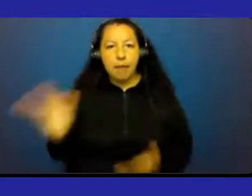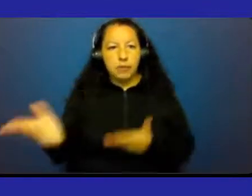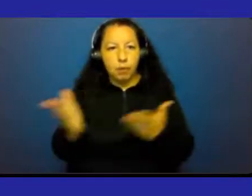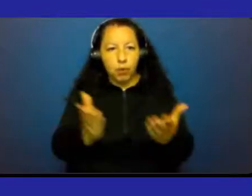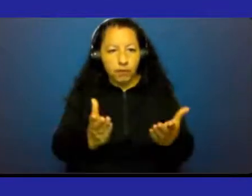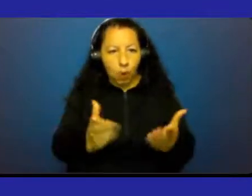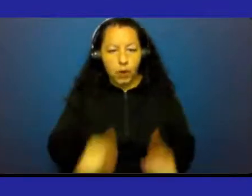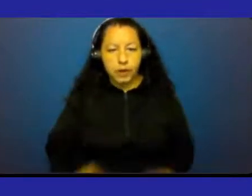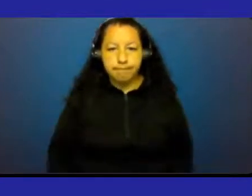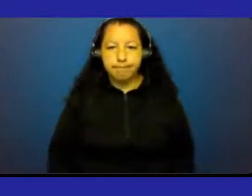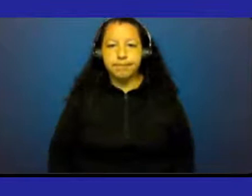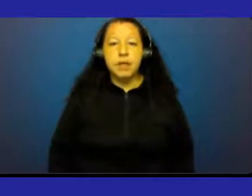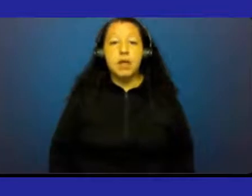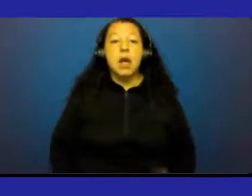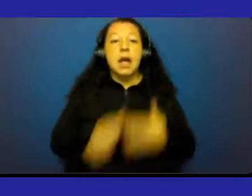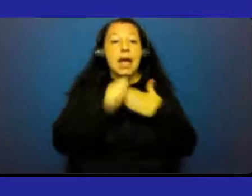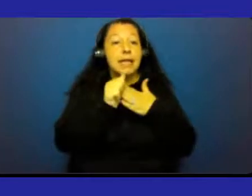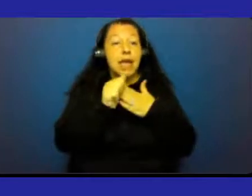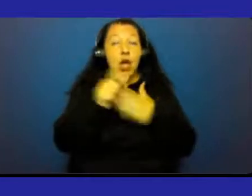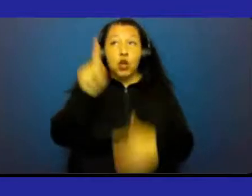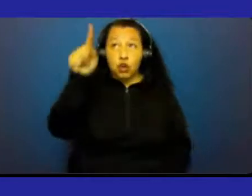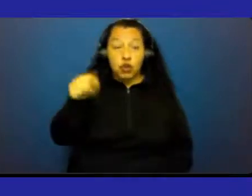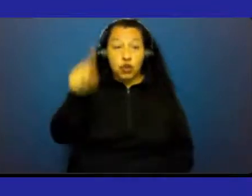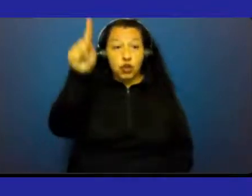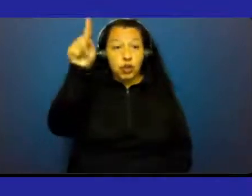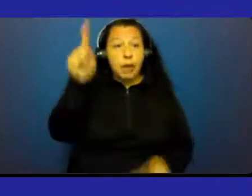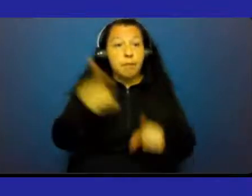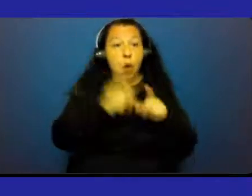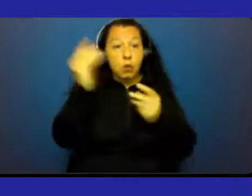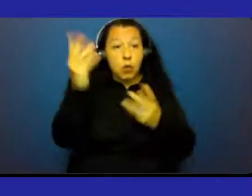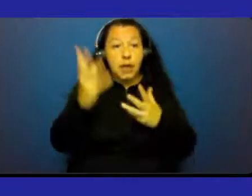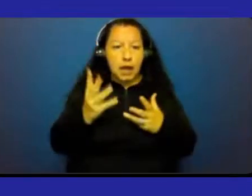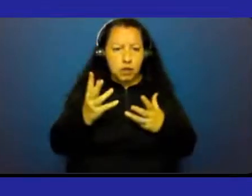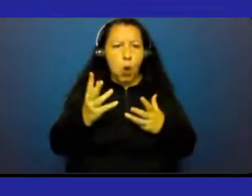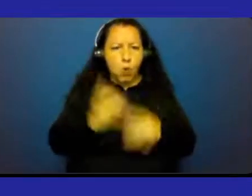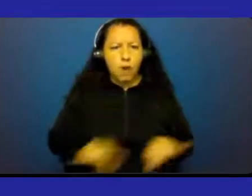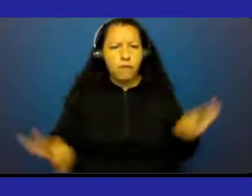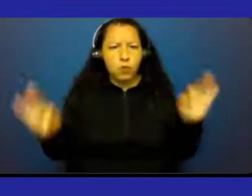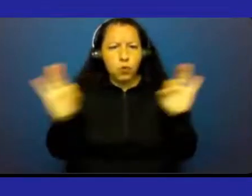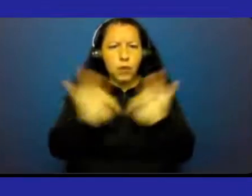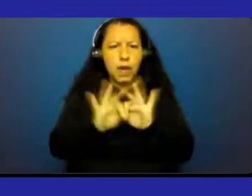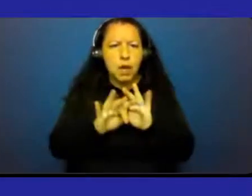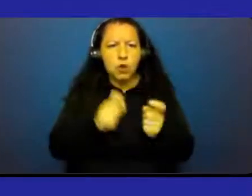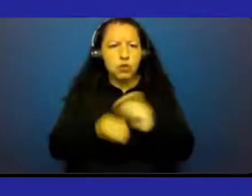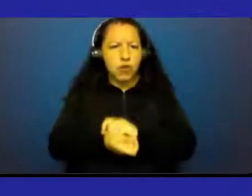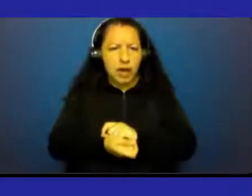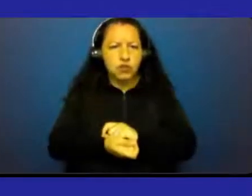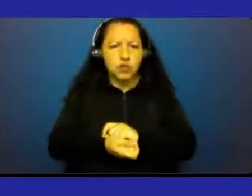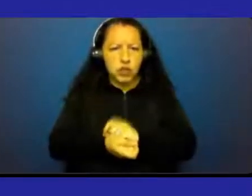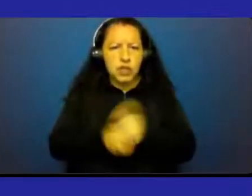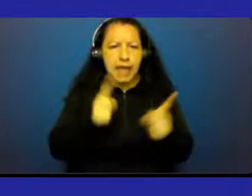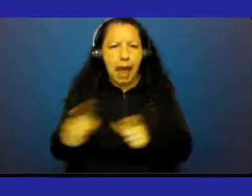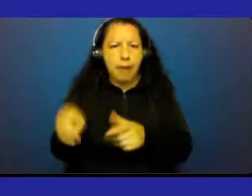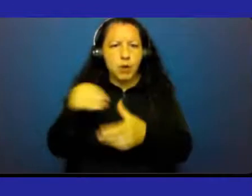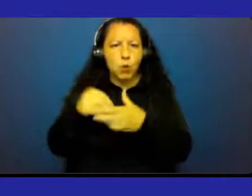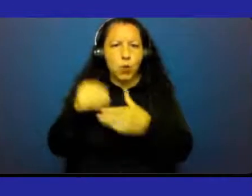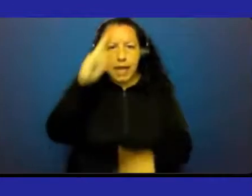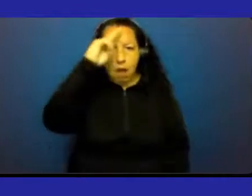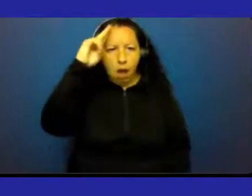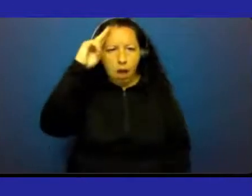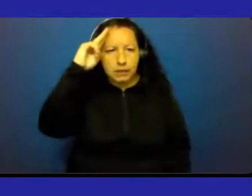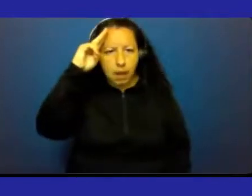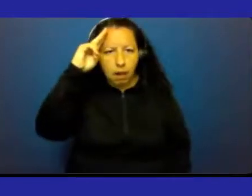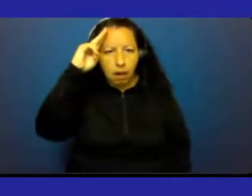them. Leadership also keeps us abreast of critical developments happening in the hospital. They